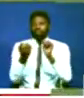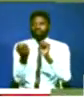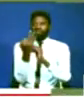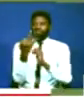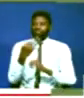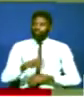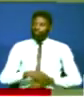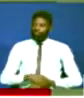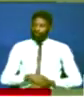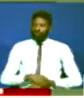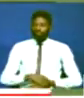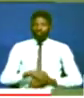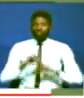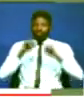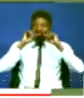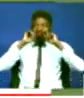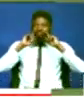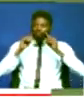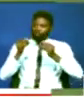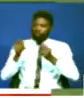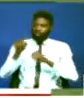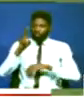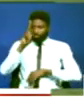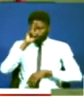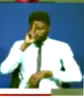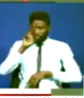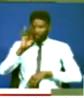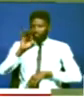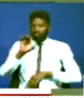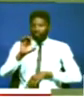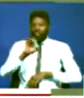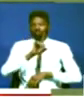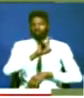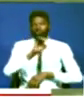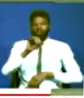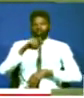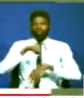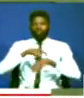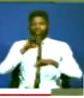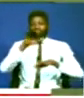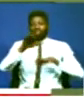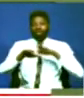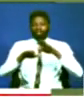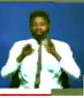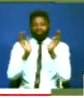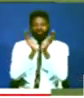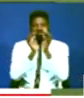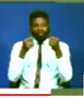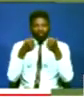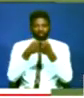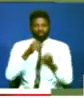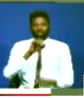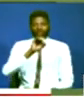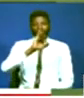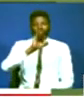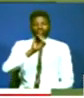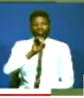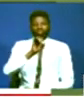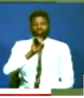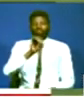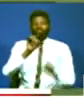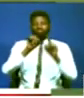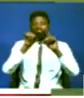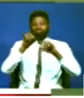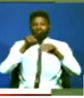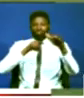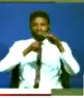Meanwhile, AFC Leopards humbled Police FC 1-0 in a match played at Nyayo National Stadium. Ojo Olaninyi scored the lone goal in the 71st